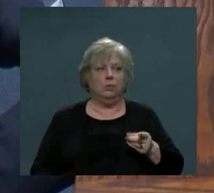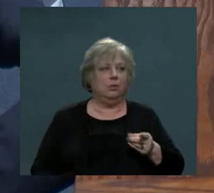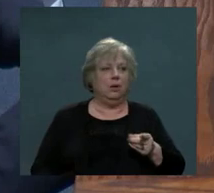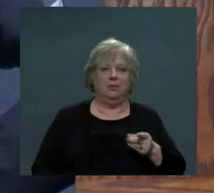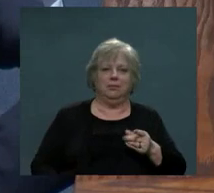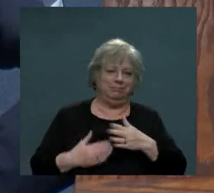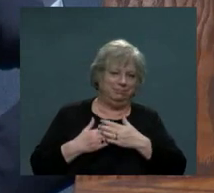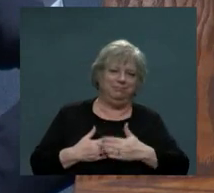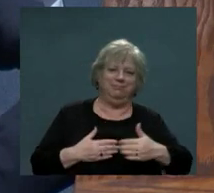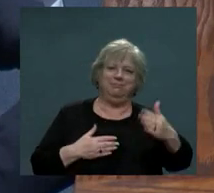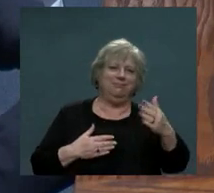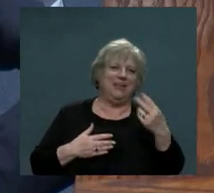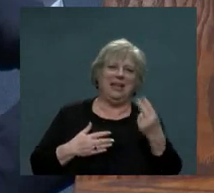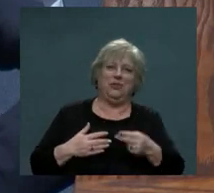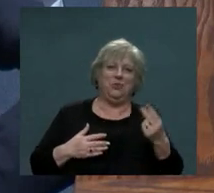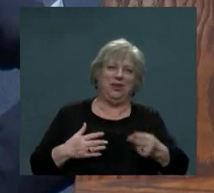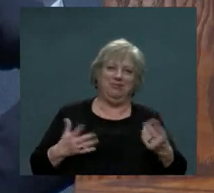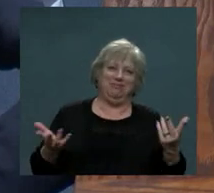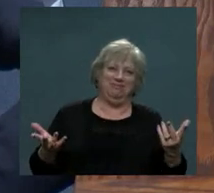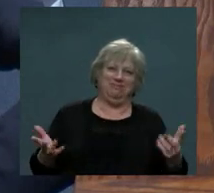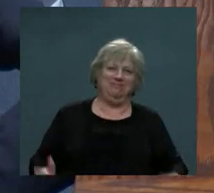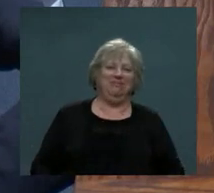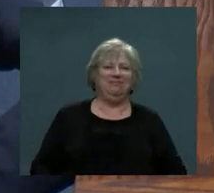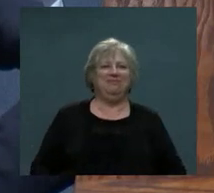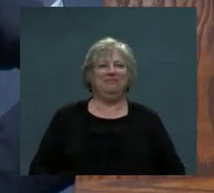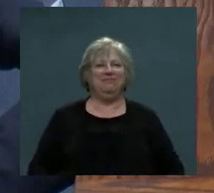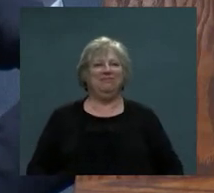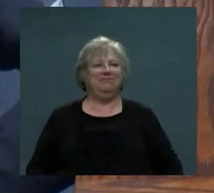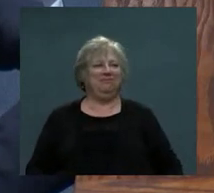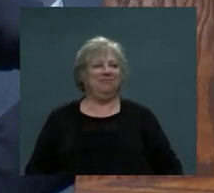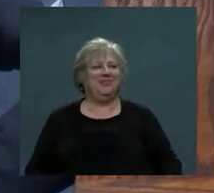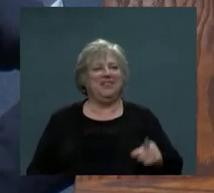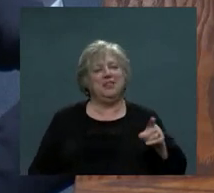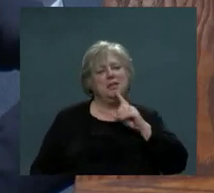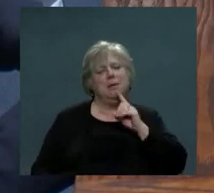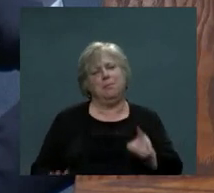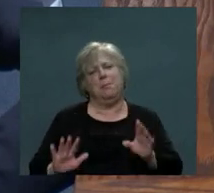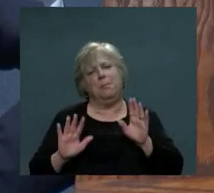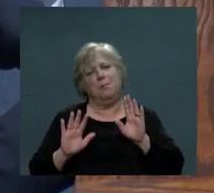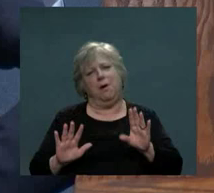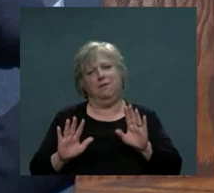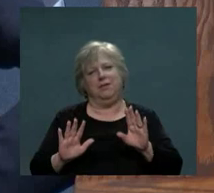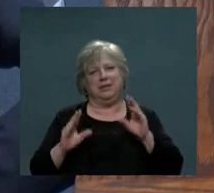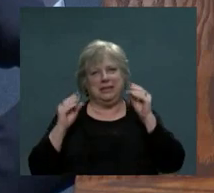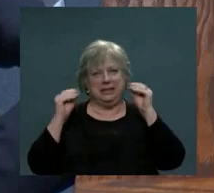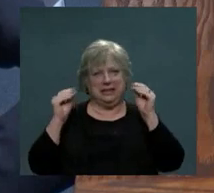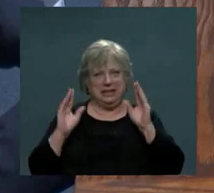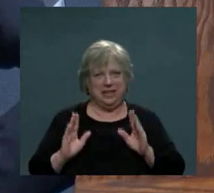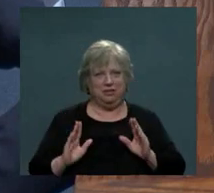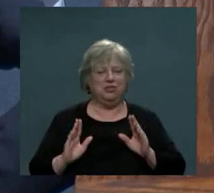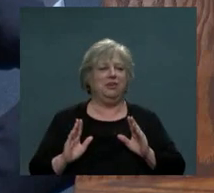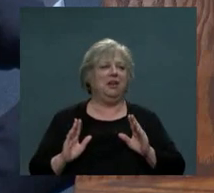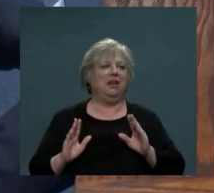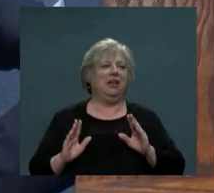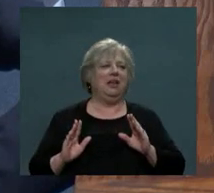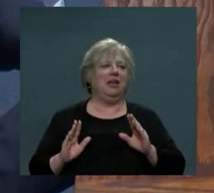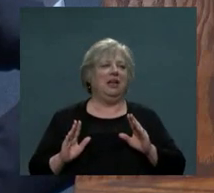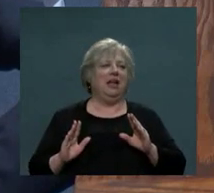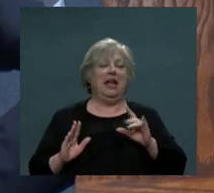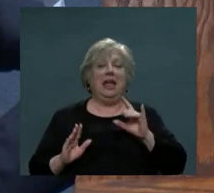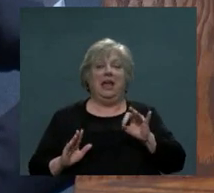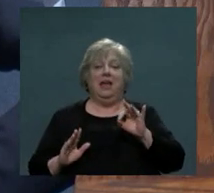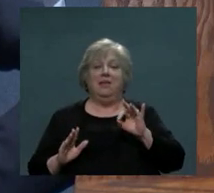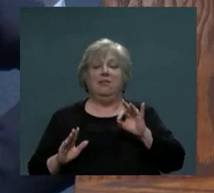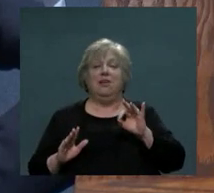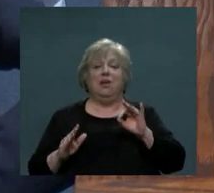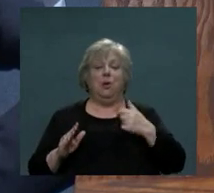the rest is history. So she is a marvelous teacher. If we had schools full of